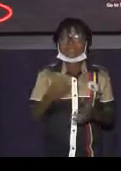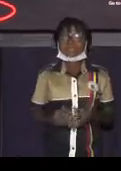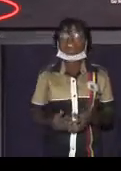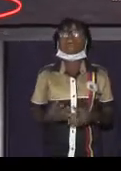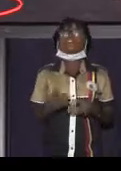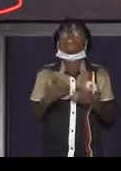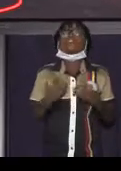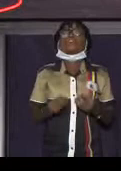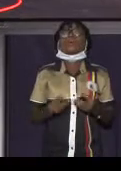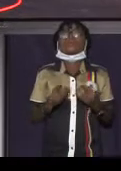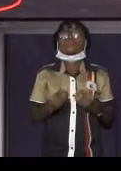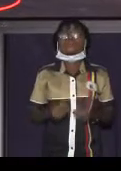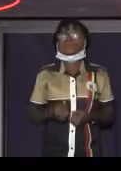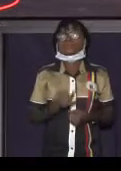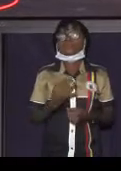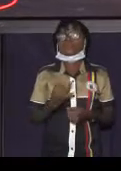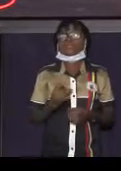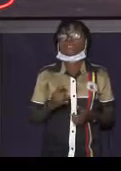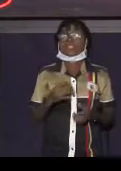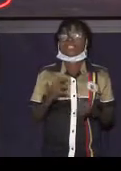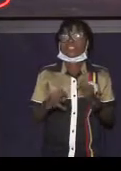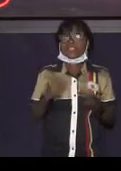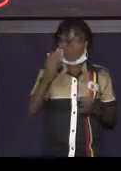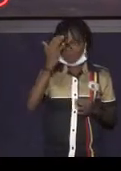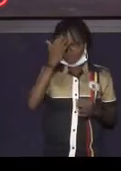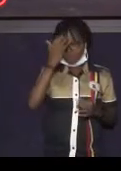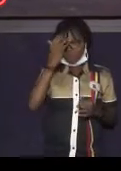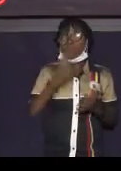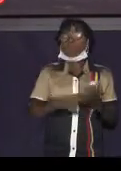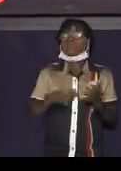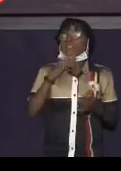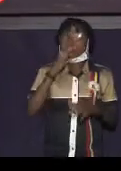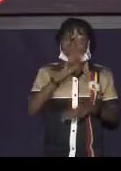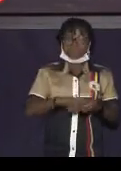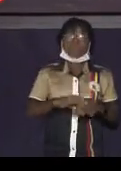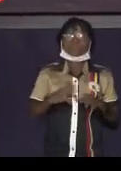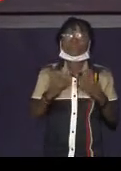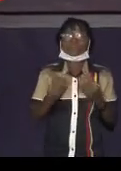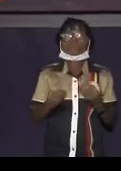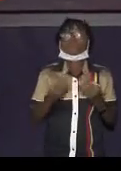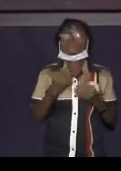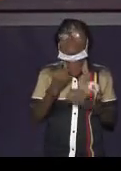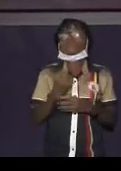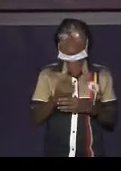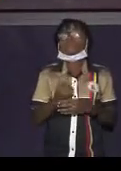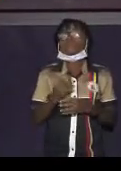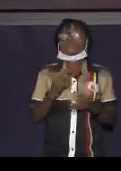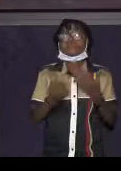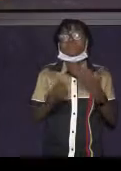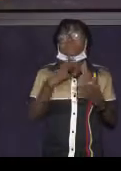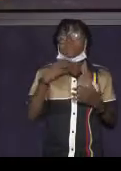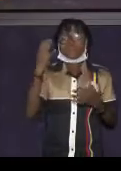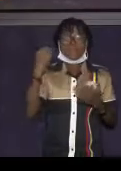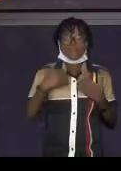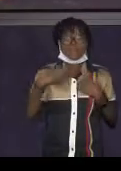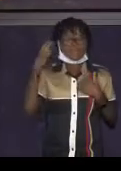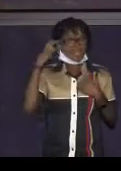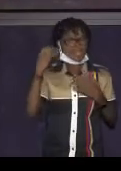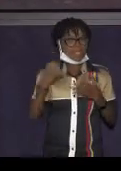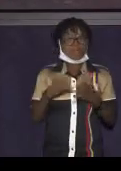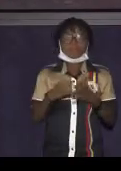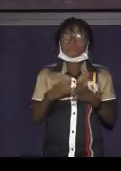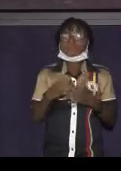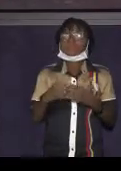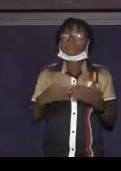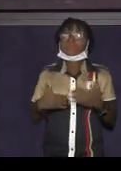I asked you at the beginning of the lesson if you know what substitution is all about. Well, you must have heard it, but let's see what